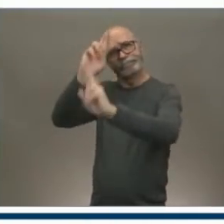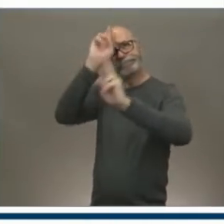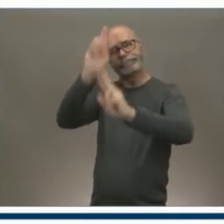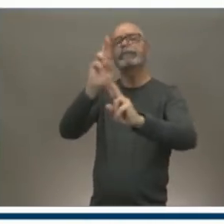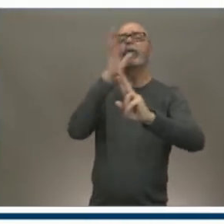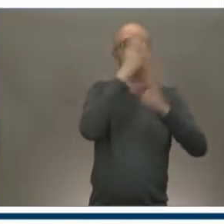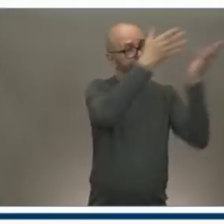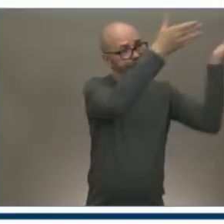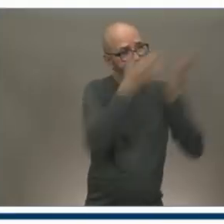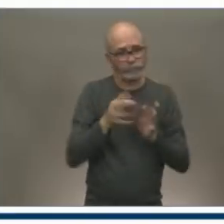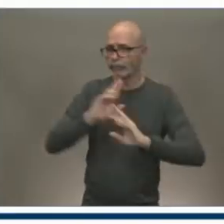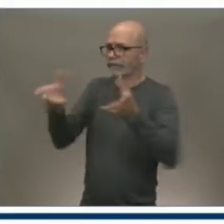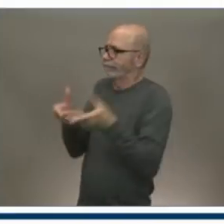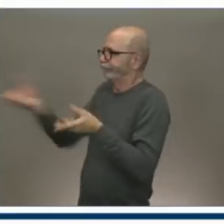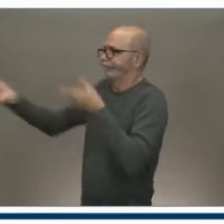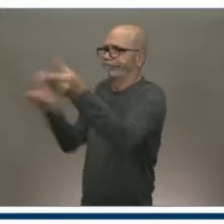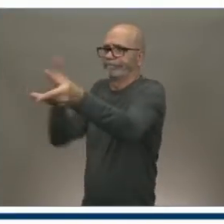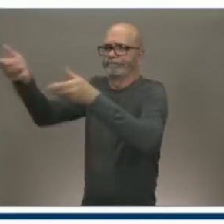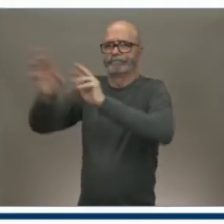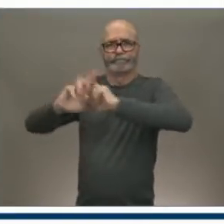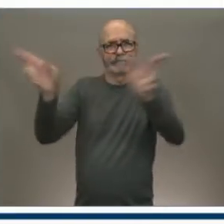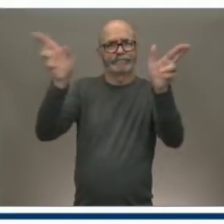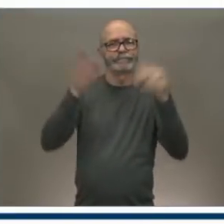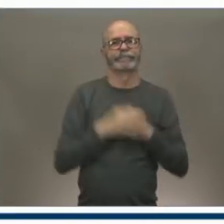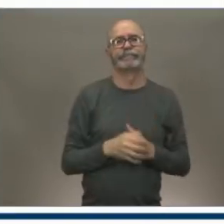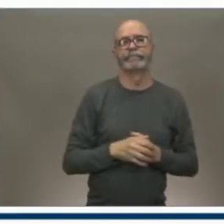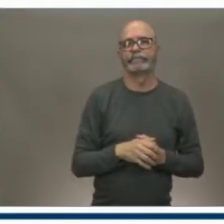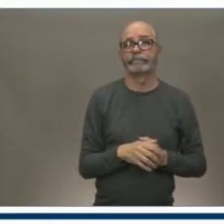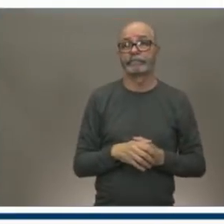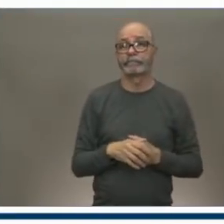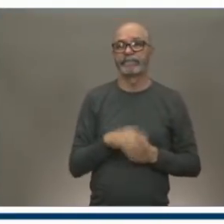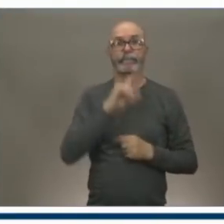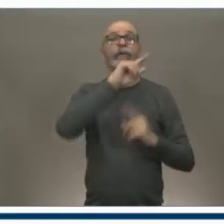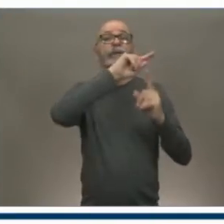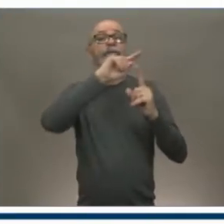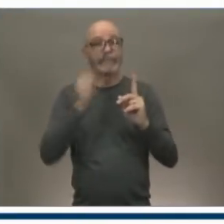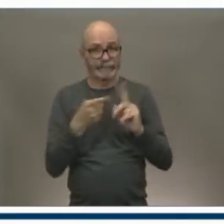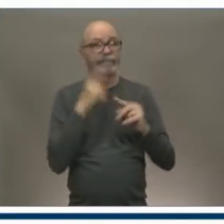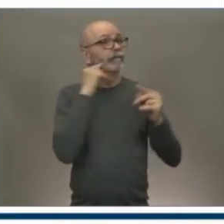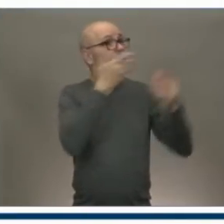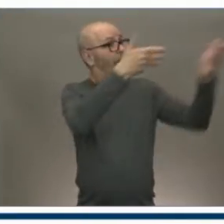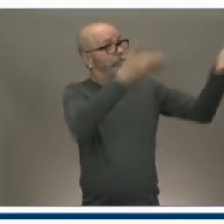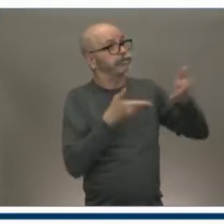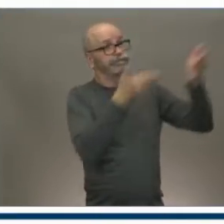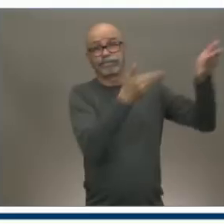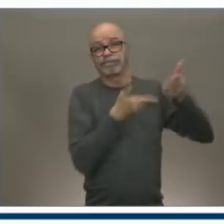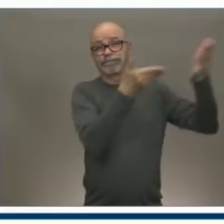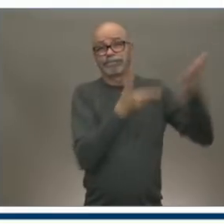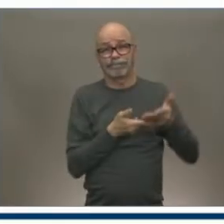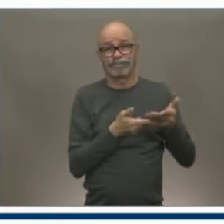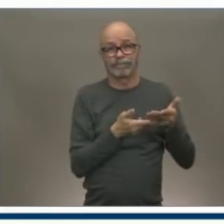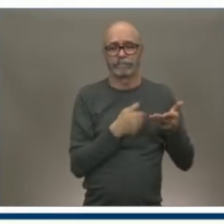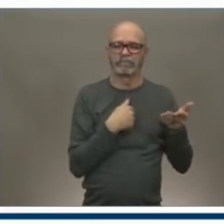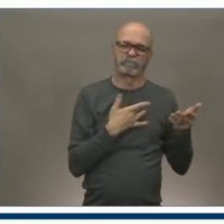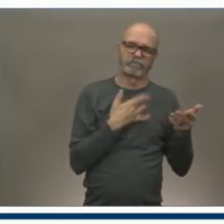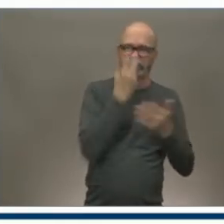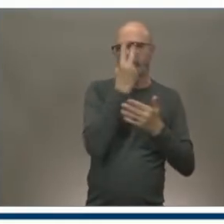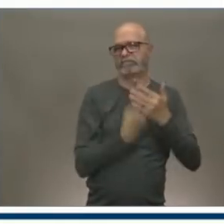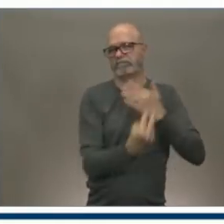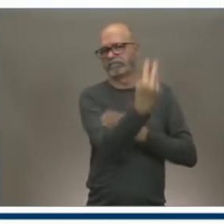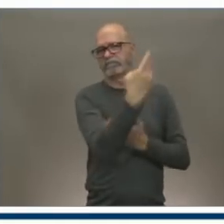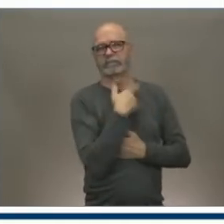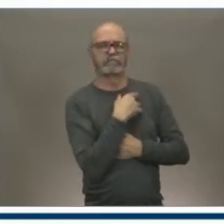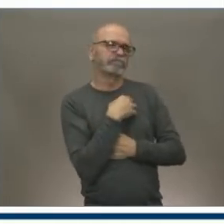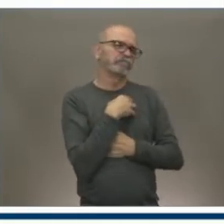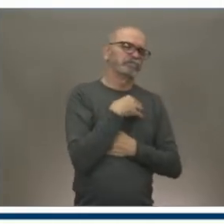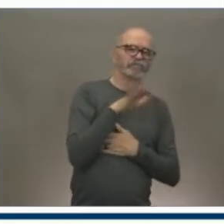those communities. When we get a secure and robust vaccine supply, we're anticipating that towards the end of April